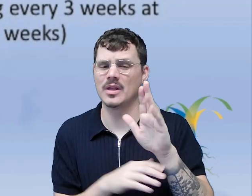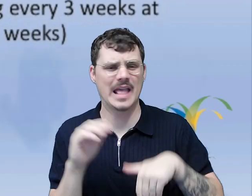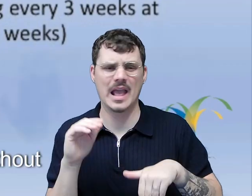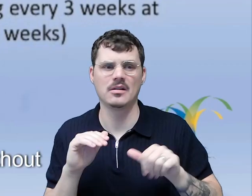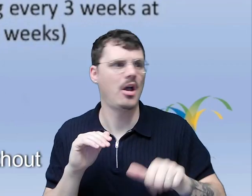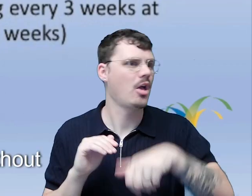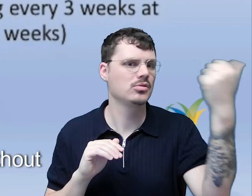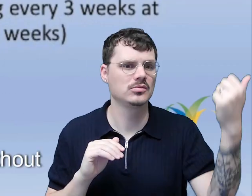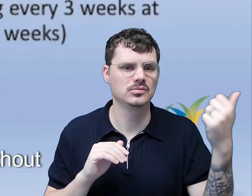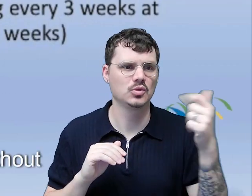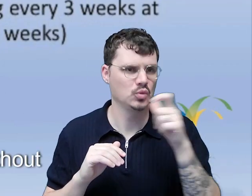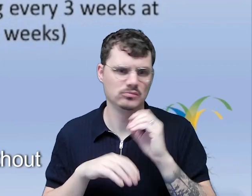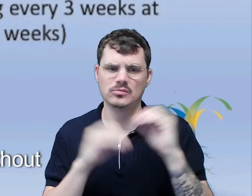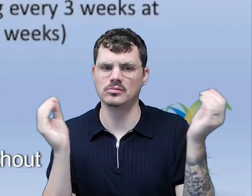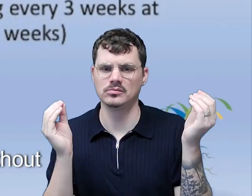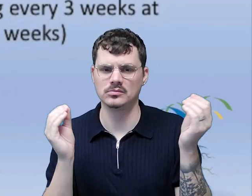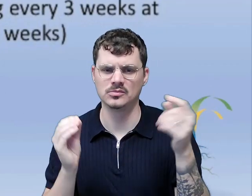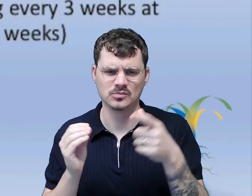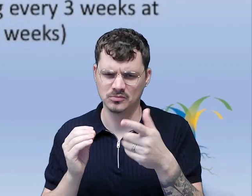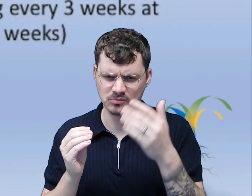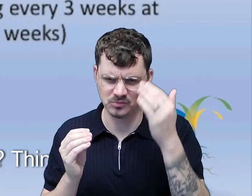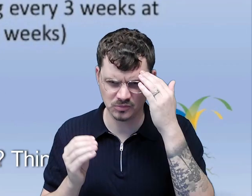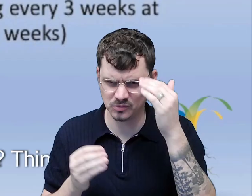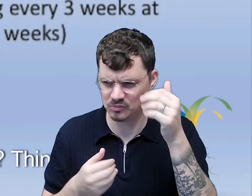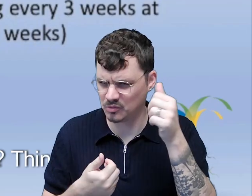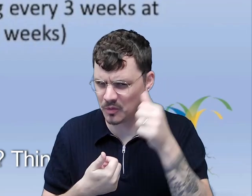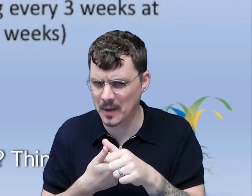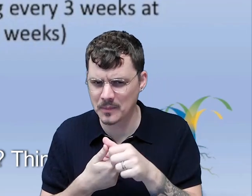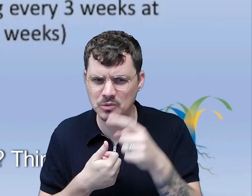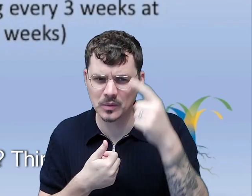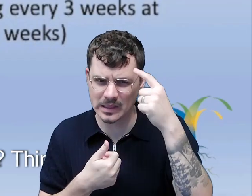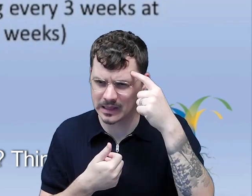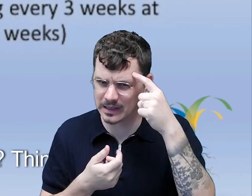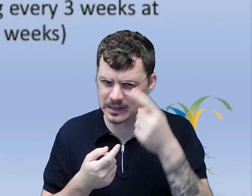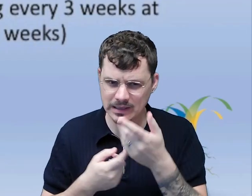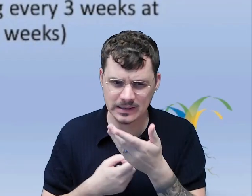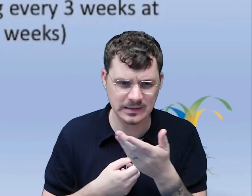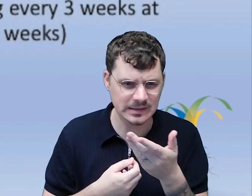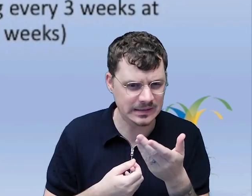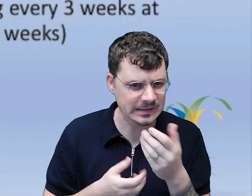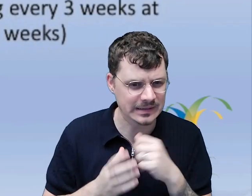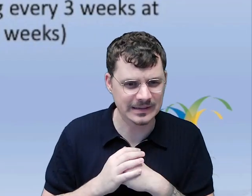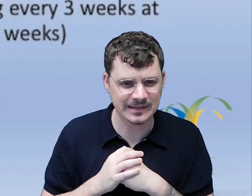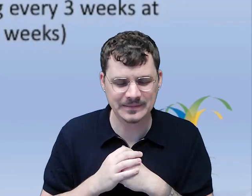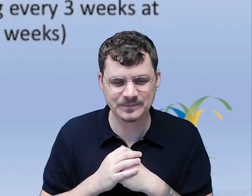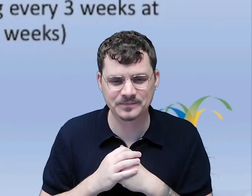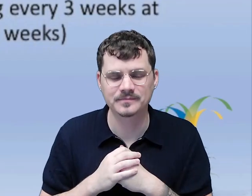Klinefelters than in anybody else, people without Klinefelters. Any of you remember what that is? Think about that for a